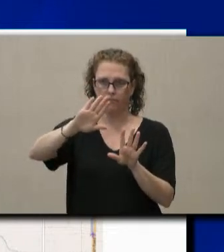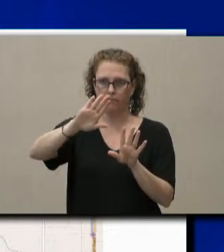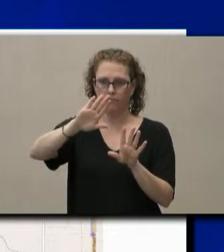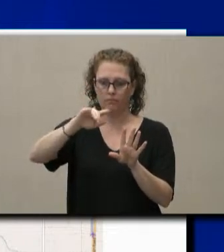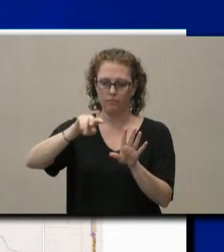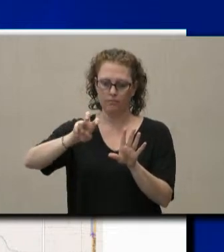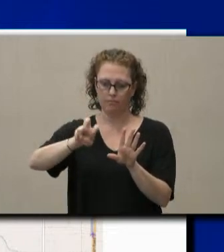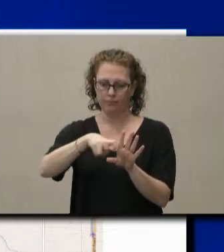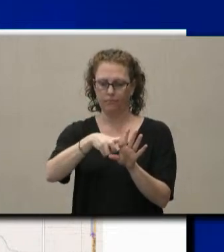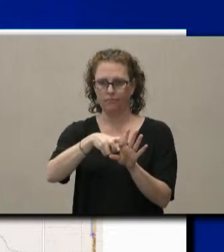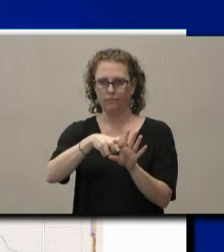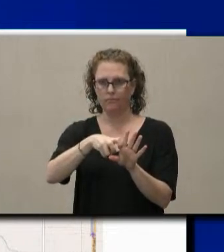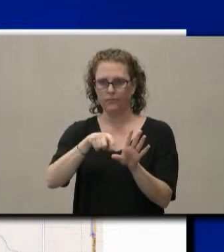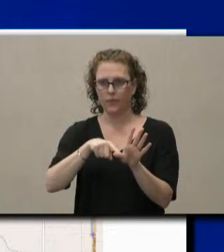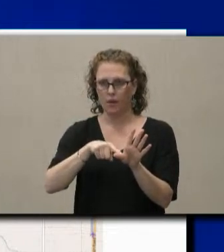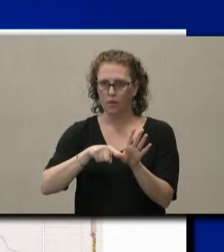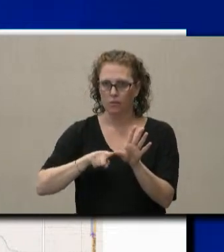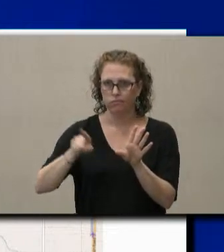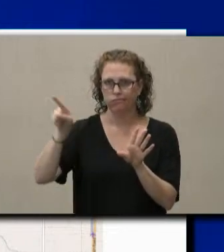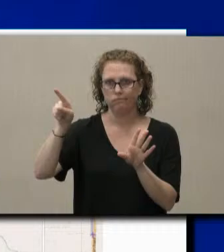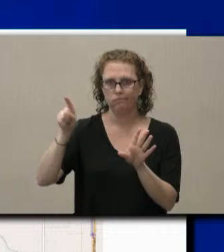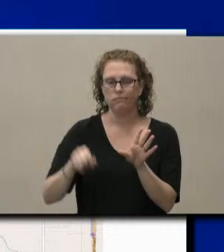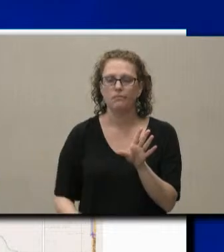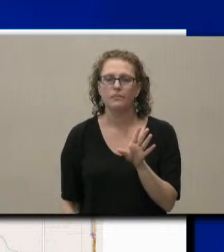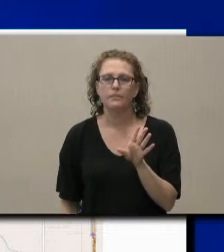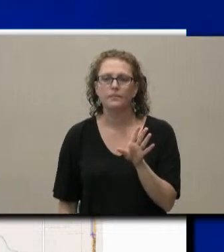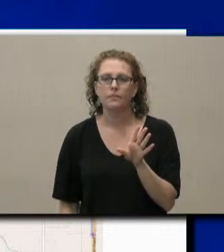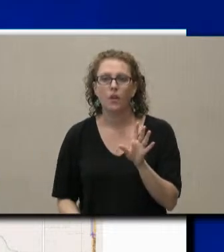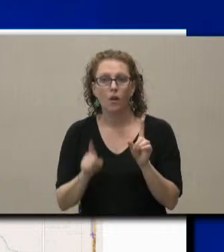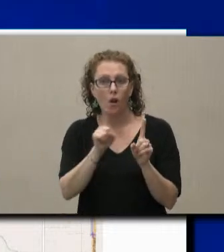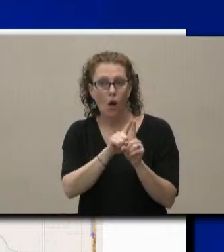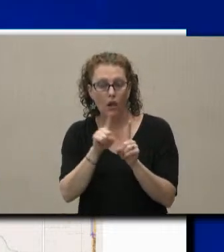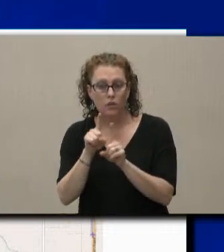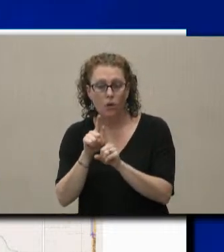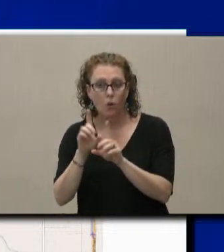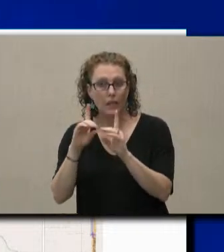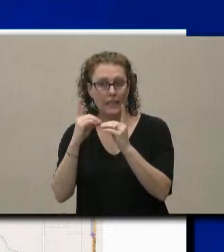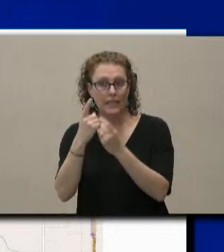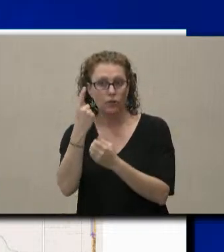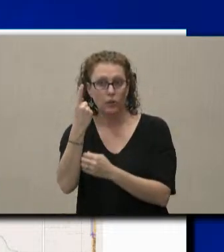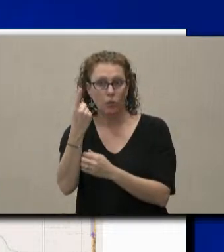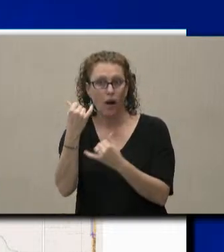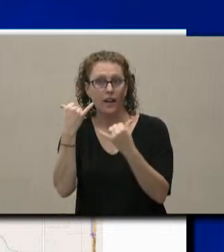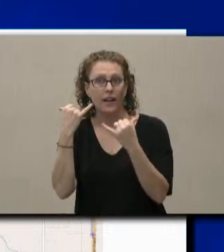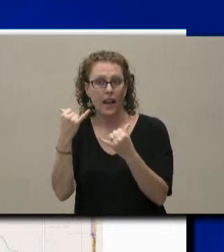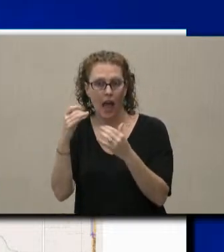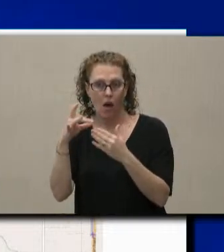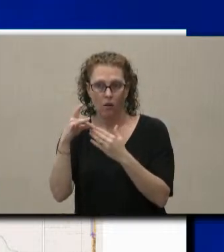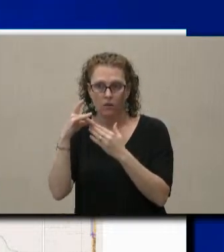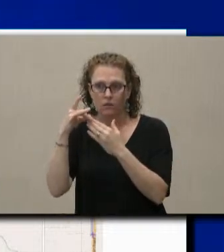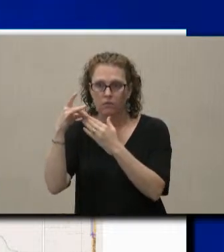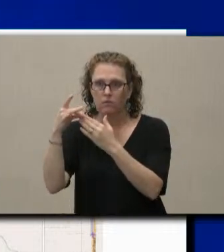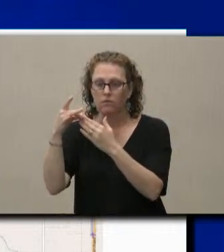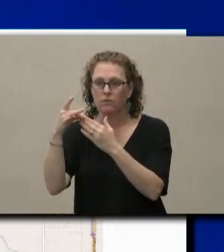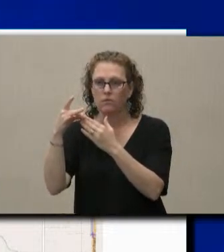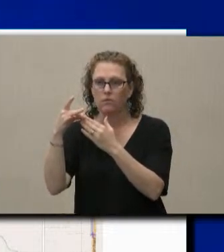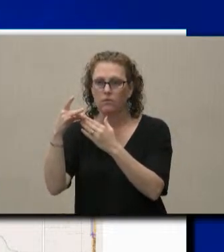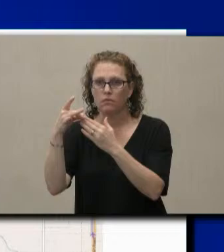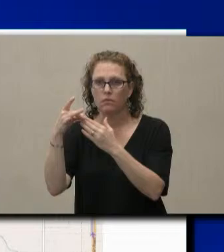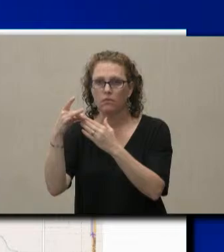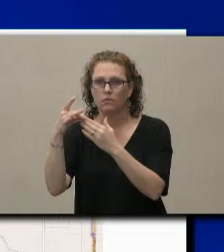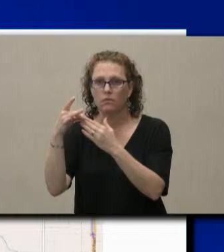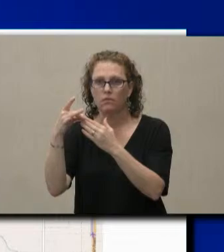I-80. The other change that occurs is District 1 now extends into the area running south of